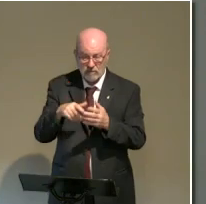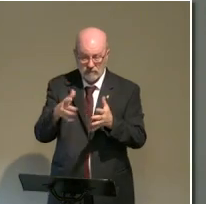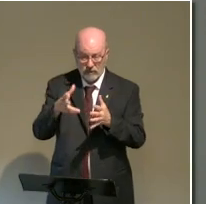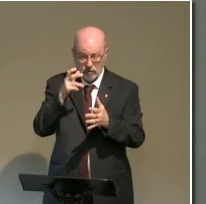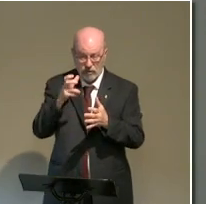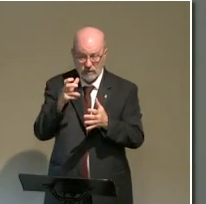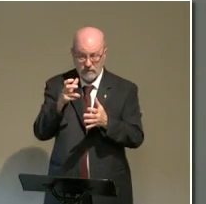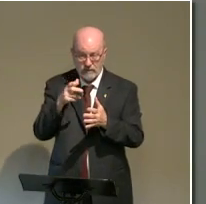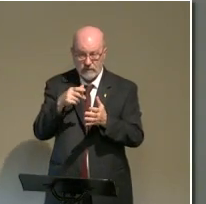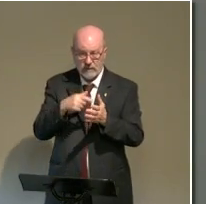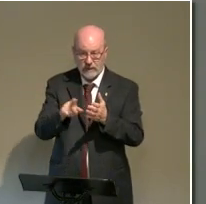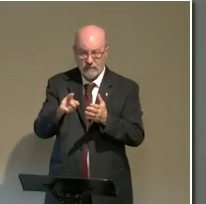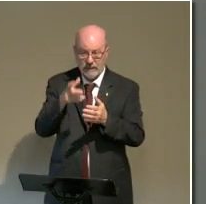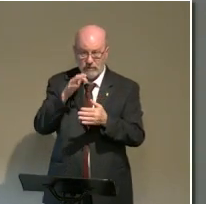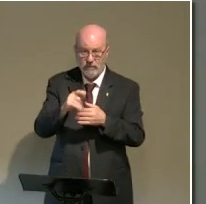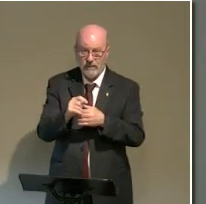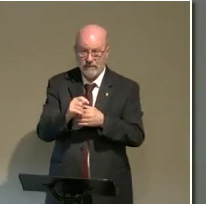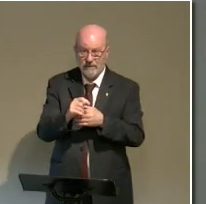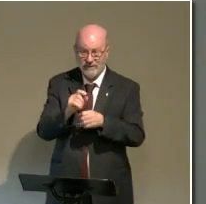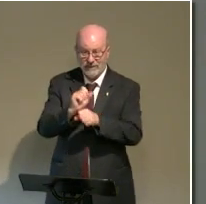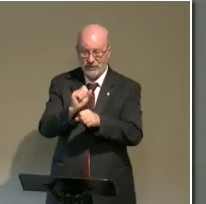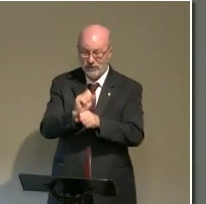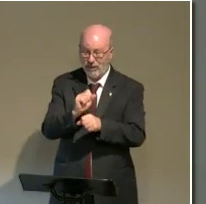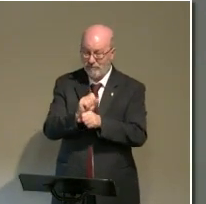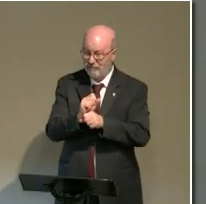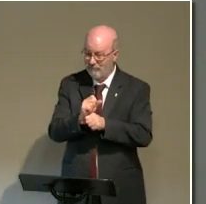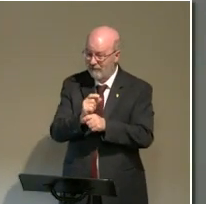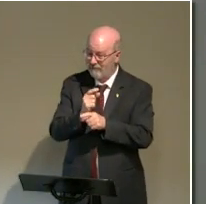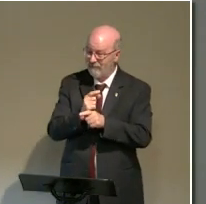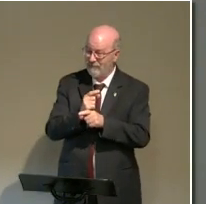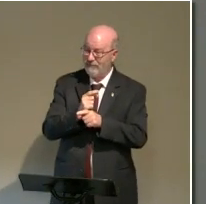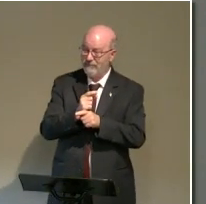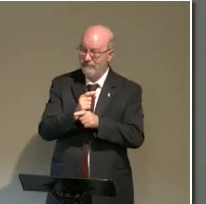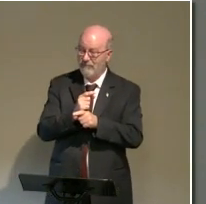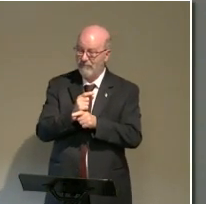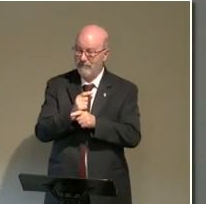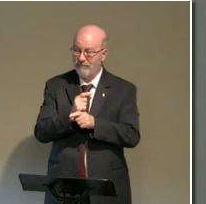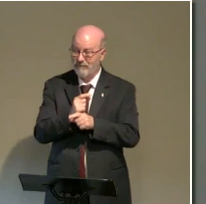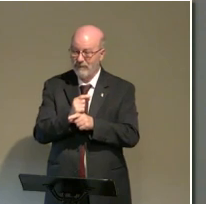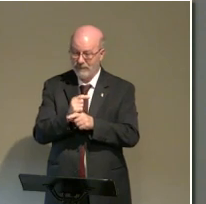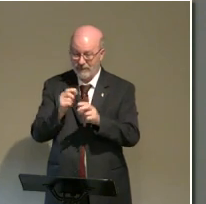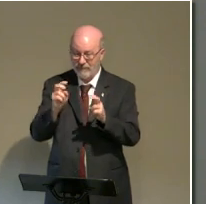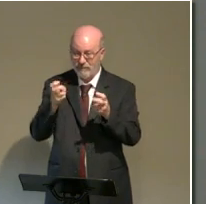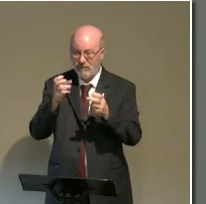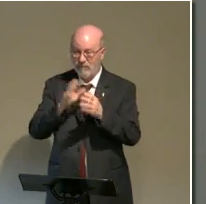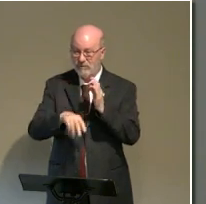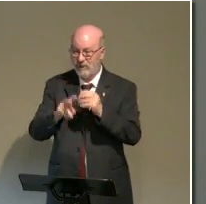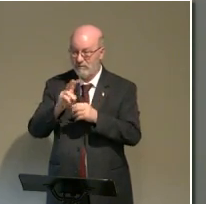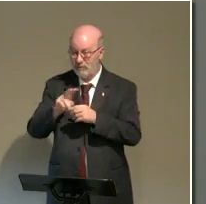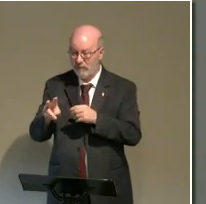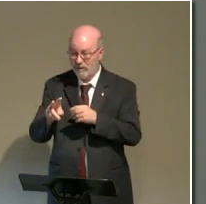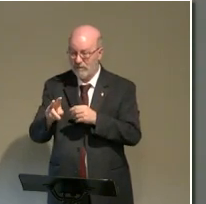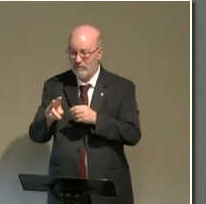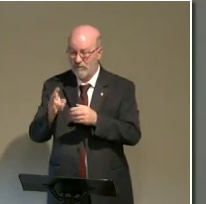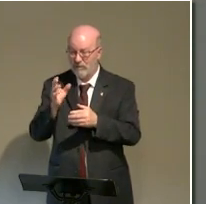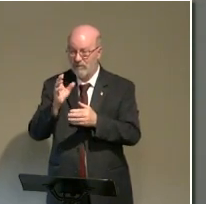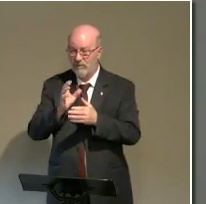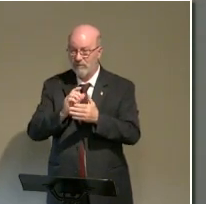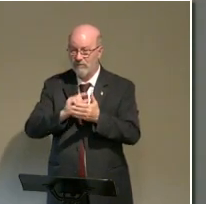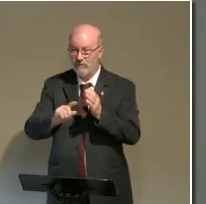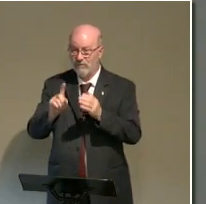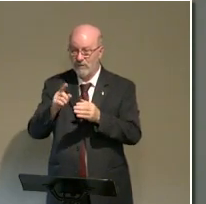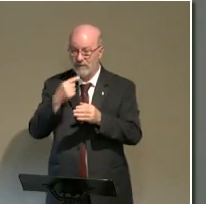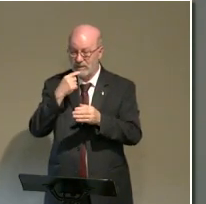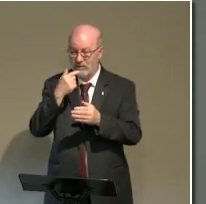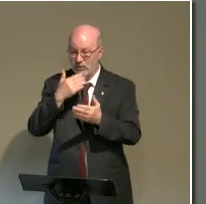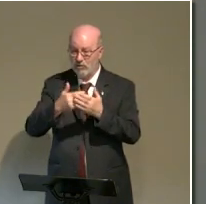and he got paid to hear it, because that's his job, right? In Proverbs 22, chapter 22, verse 1, it